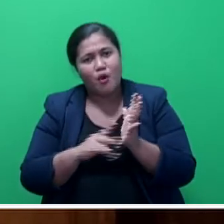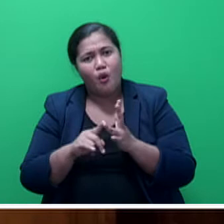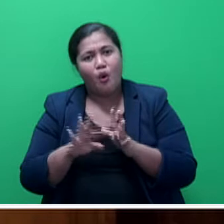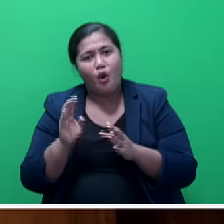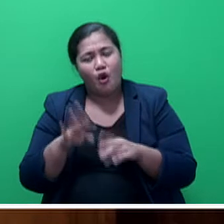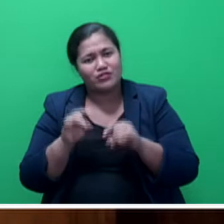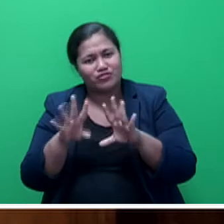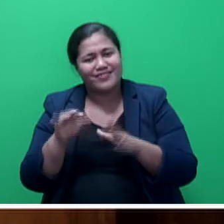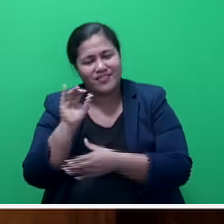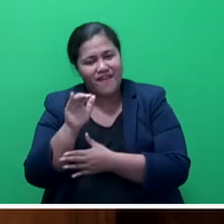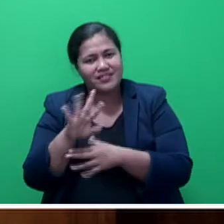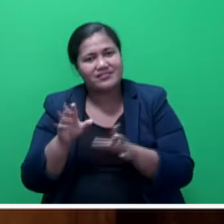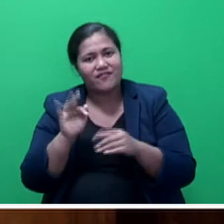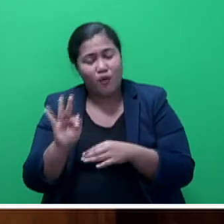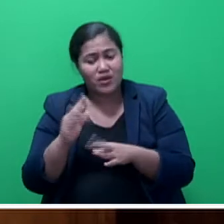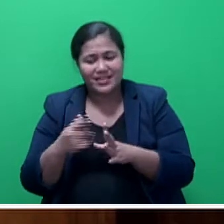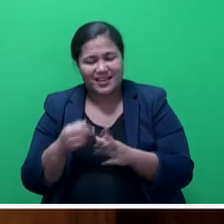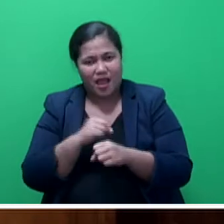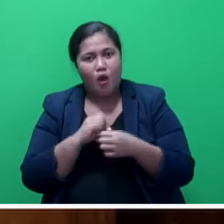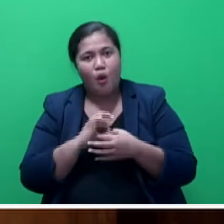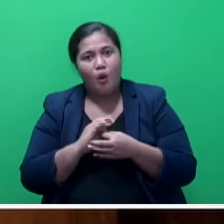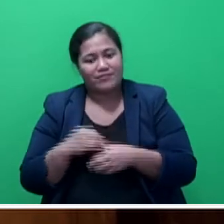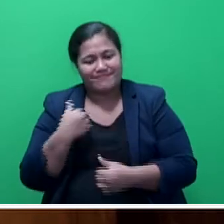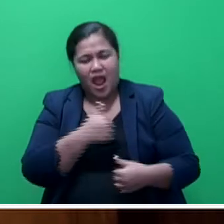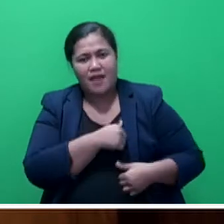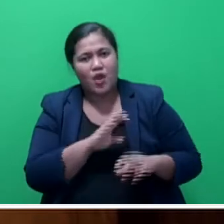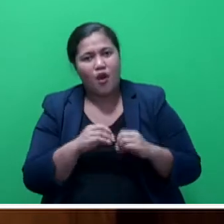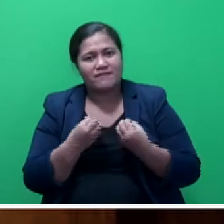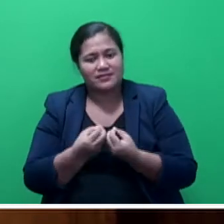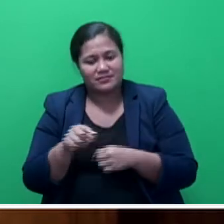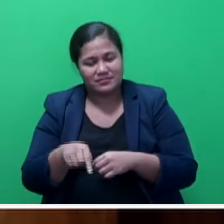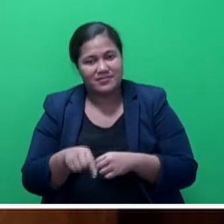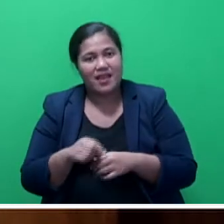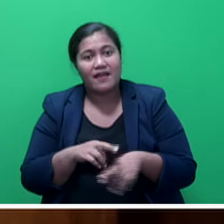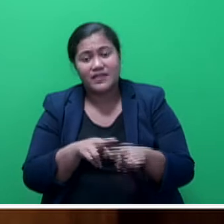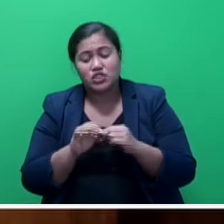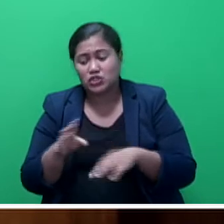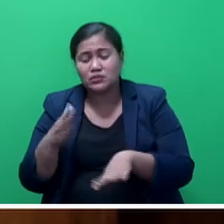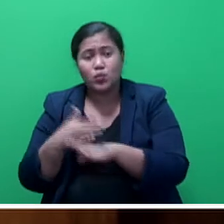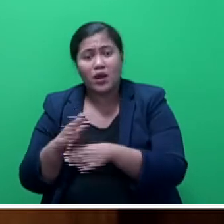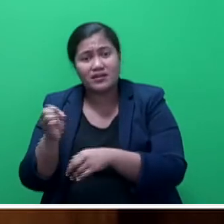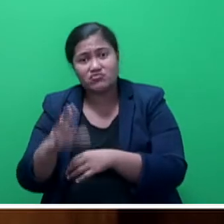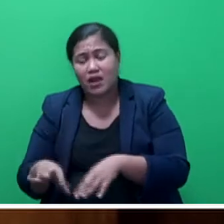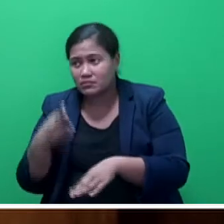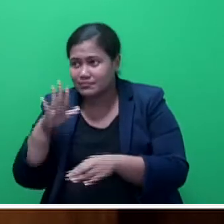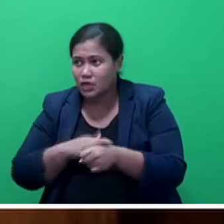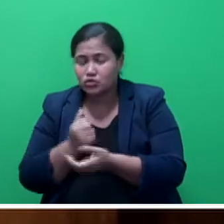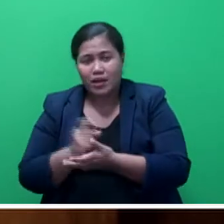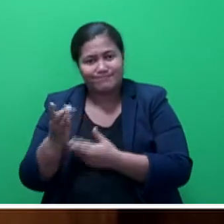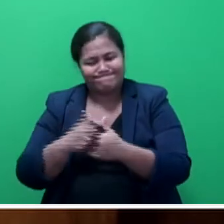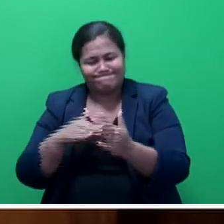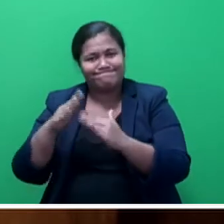our own Fiji, Republic of Fiji Military Forces officers who were on the ground to see that the construction work was